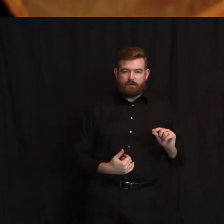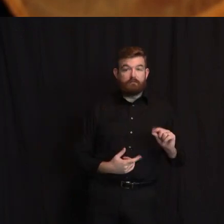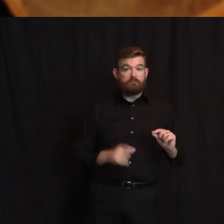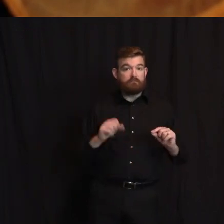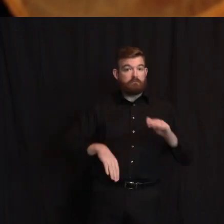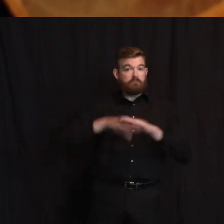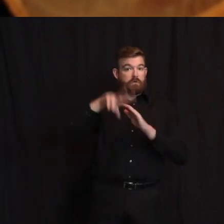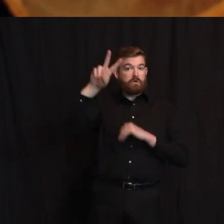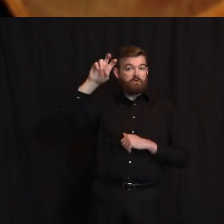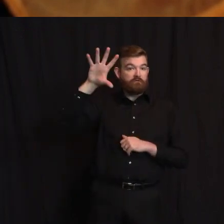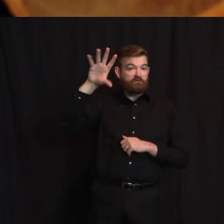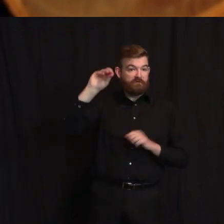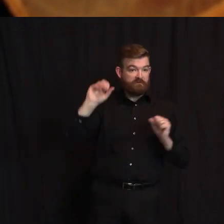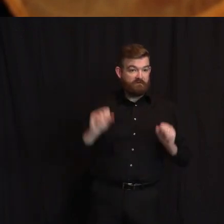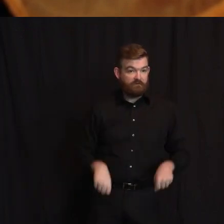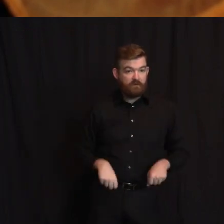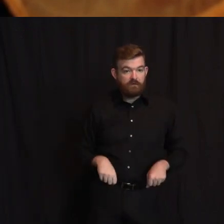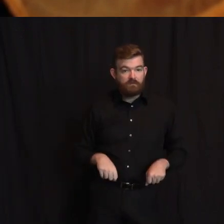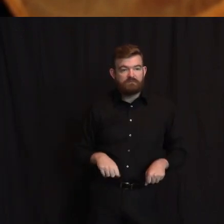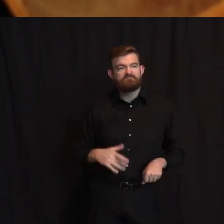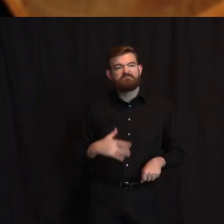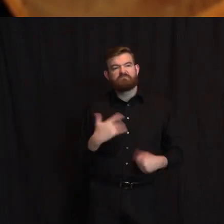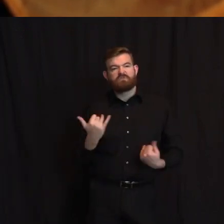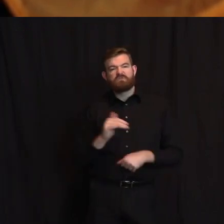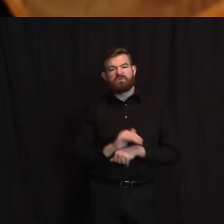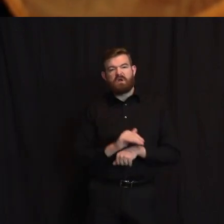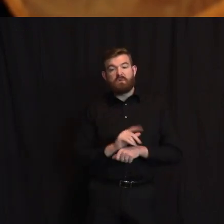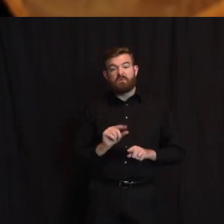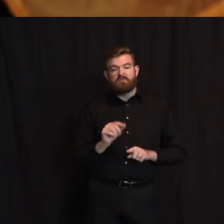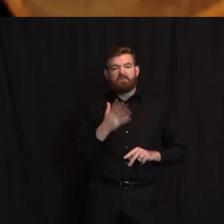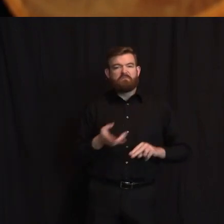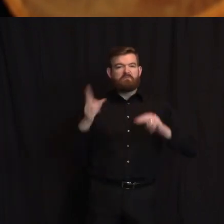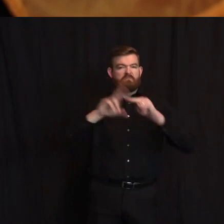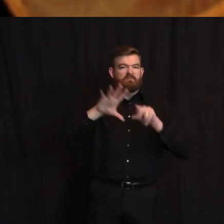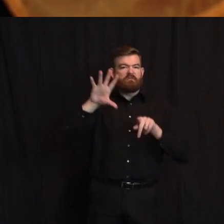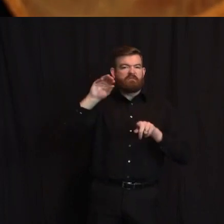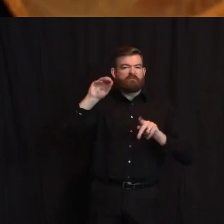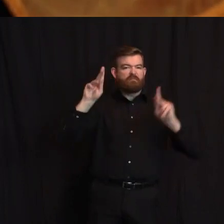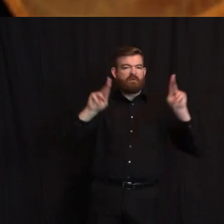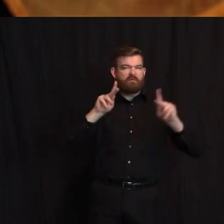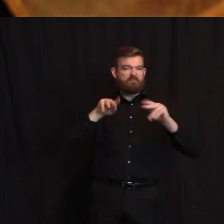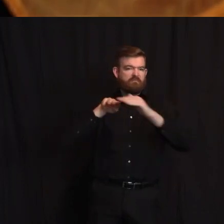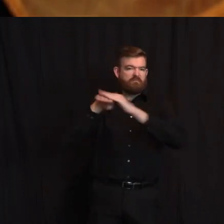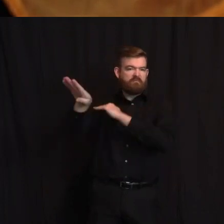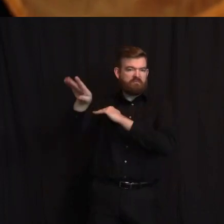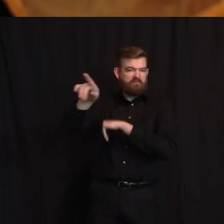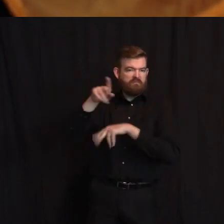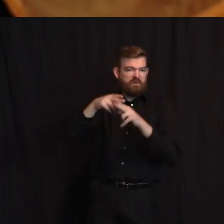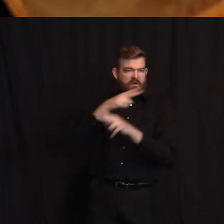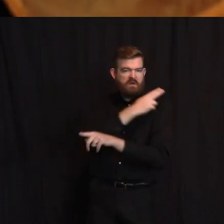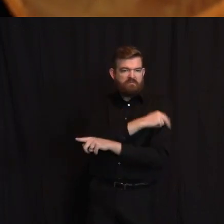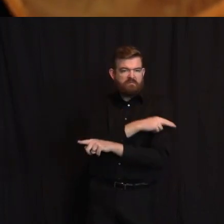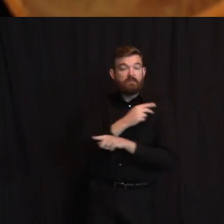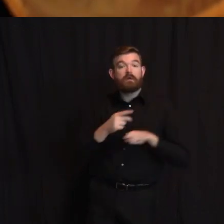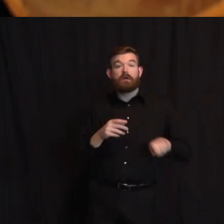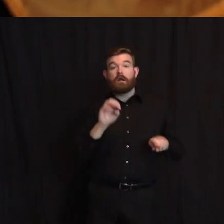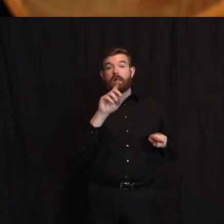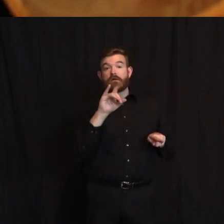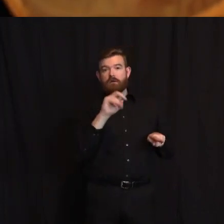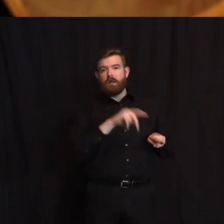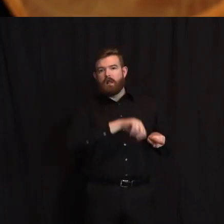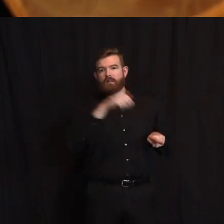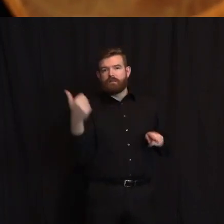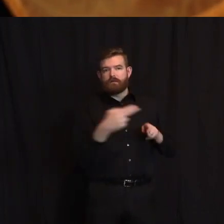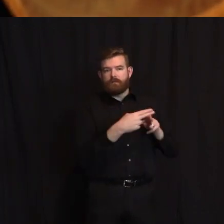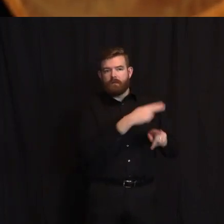to be caring for 50 patients in that site. The Edison Exposition Center has been set up